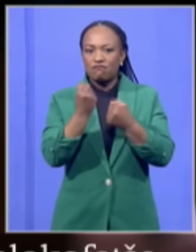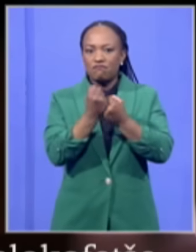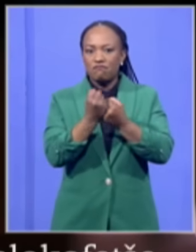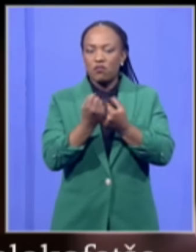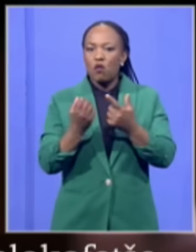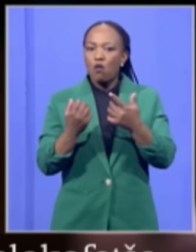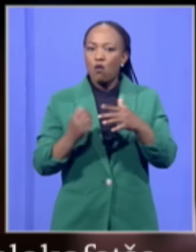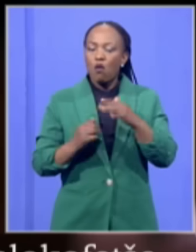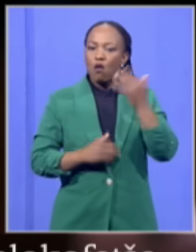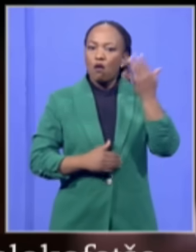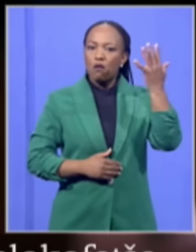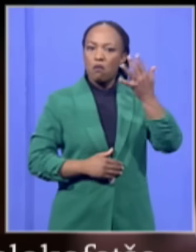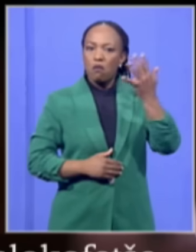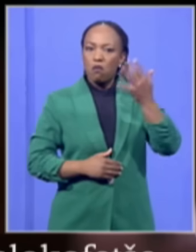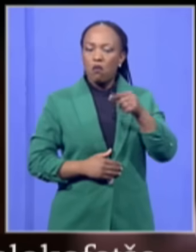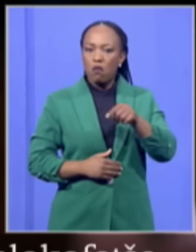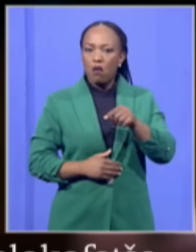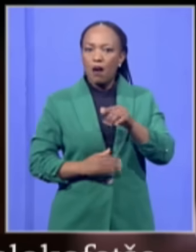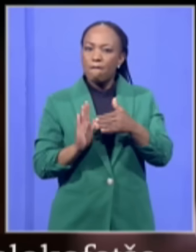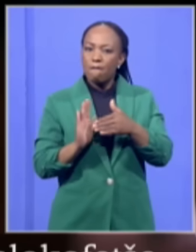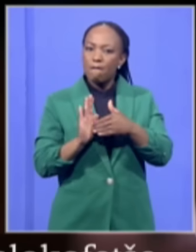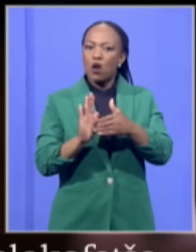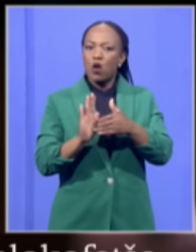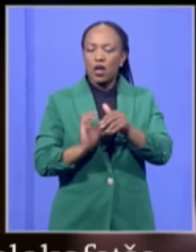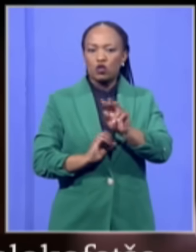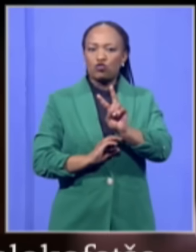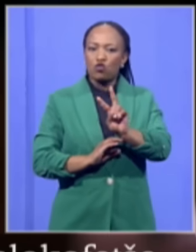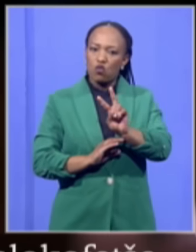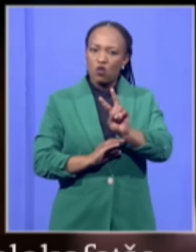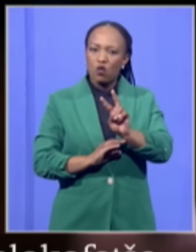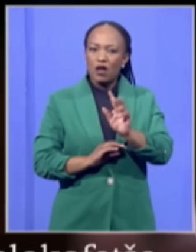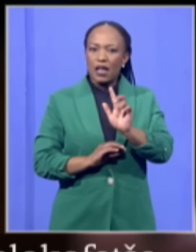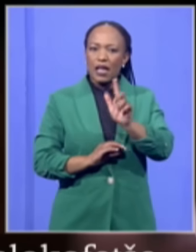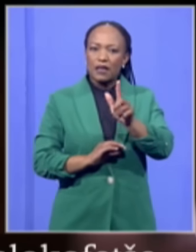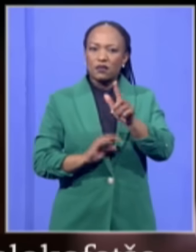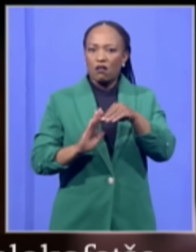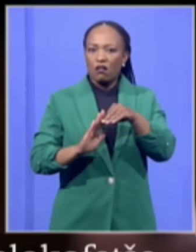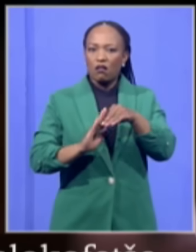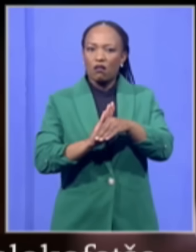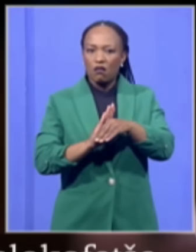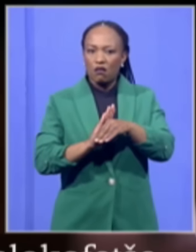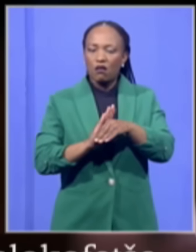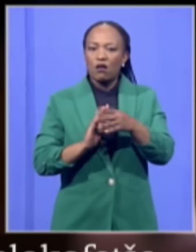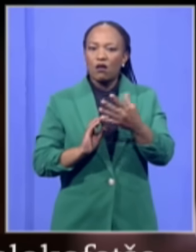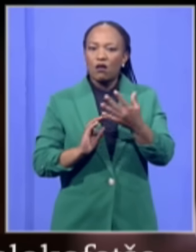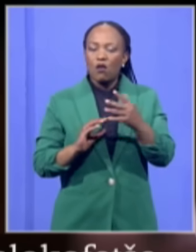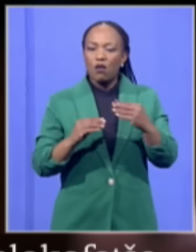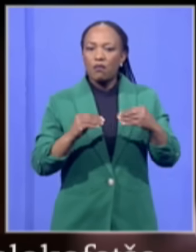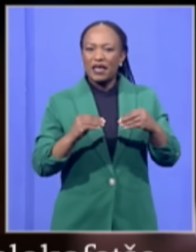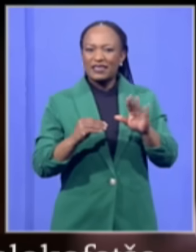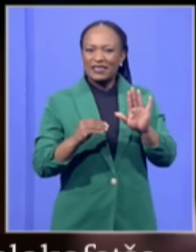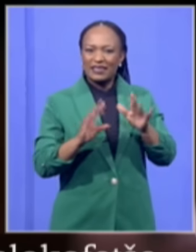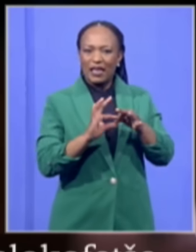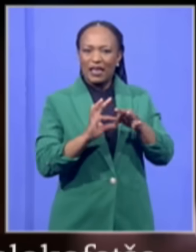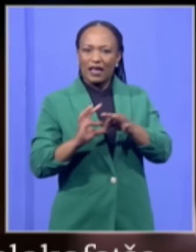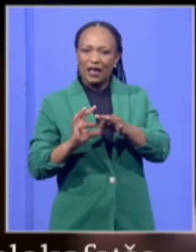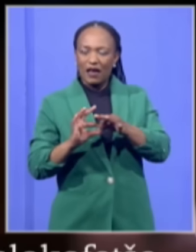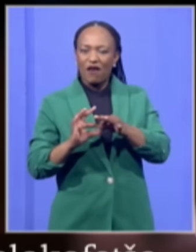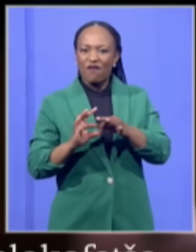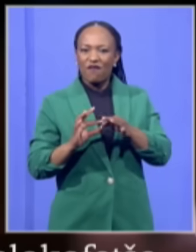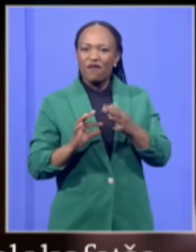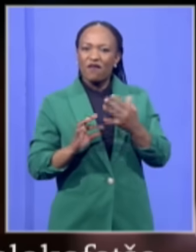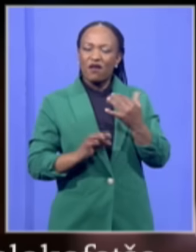go dimilione tše 200 efela o ile a welwa ke phoko ya ditabeng tša go amana le go gweba ka mmele